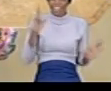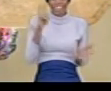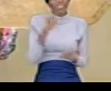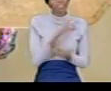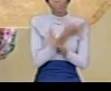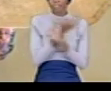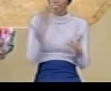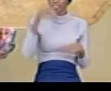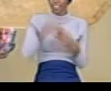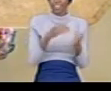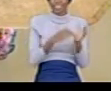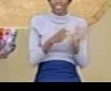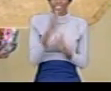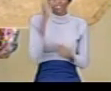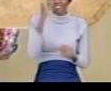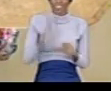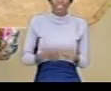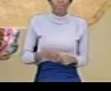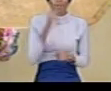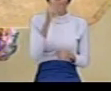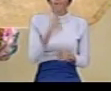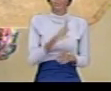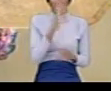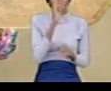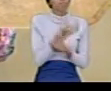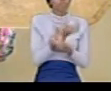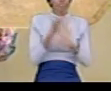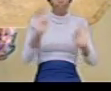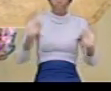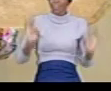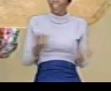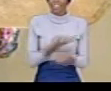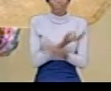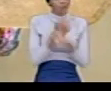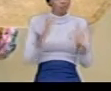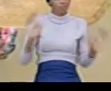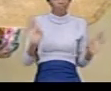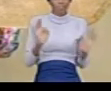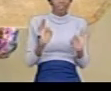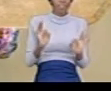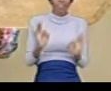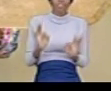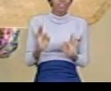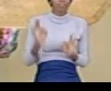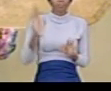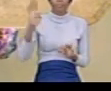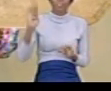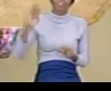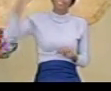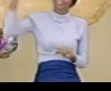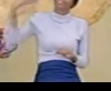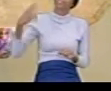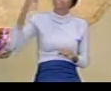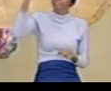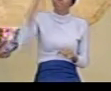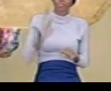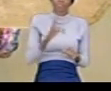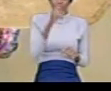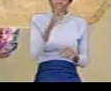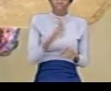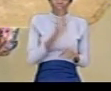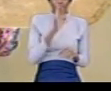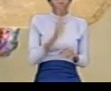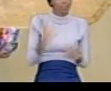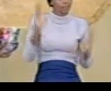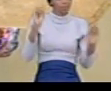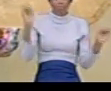free, you're free in Jesus' name. You're free by the grace of God. You